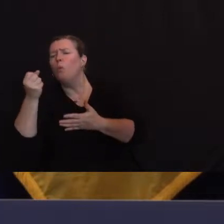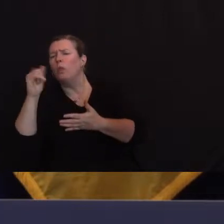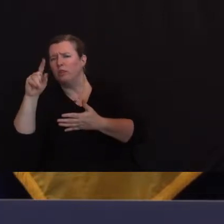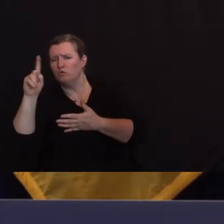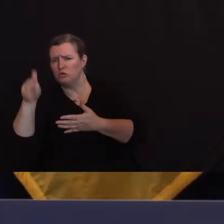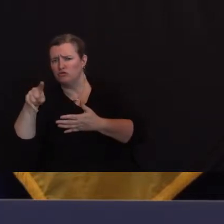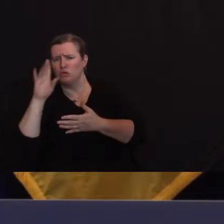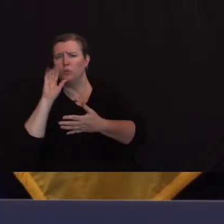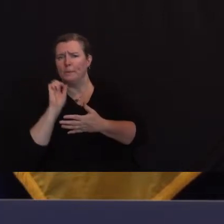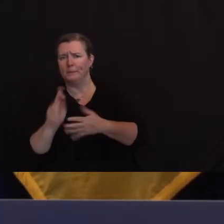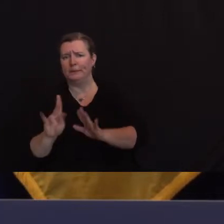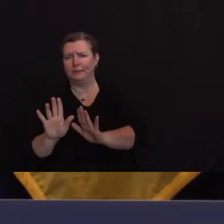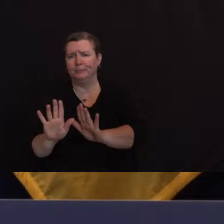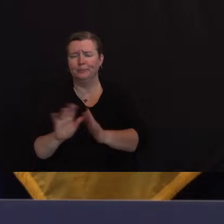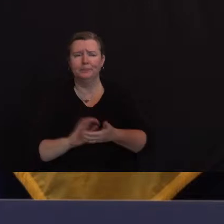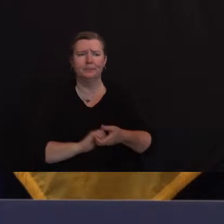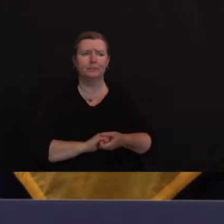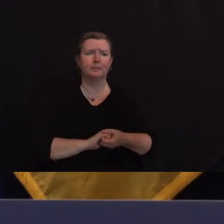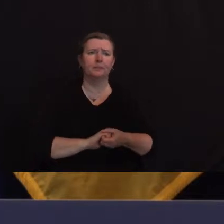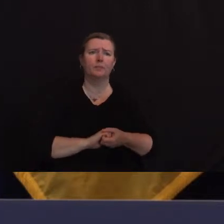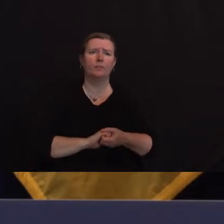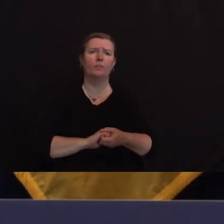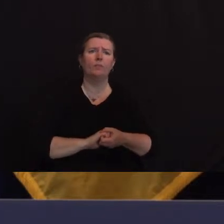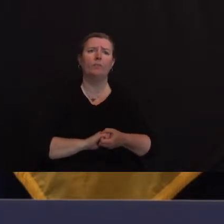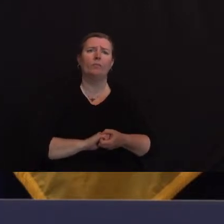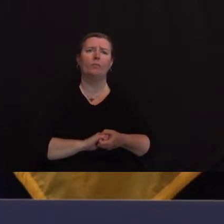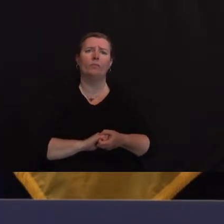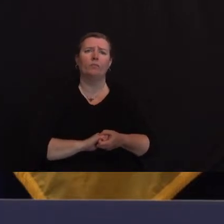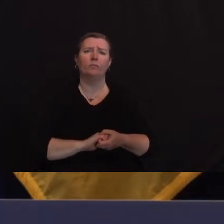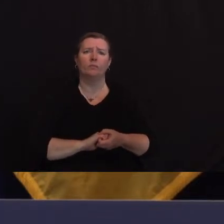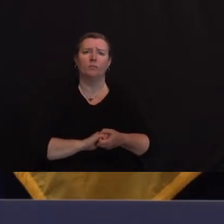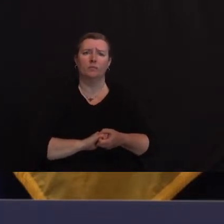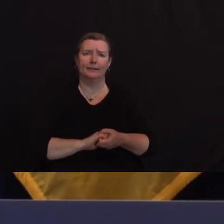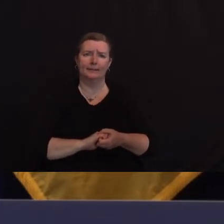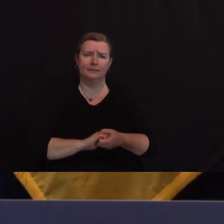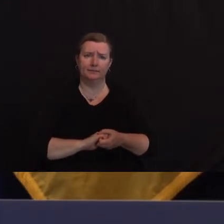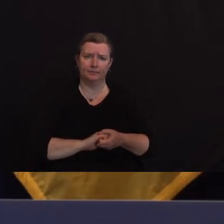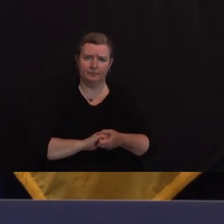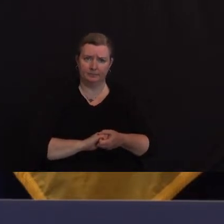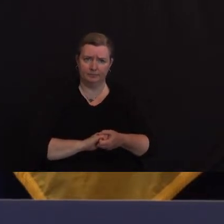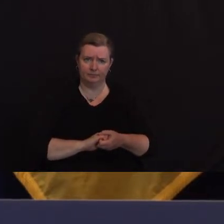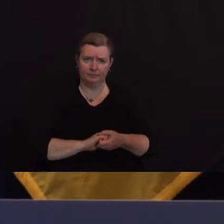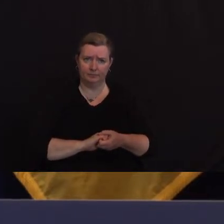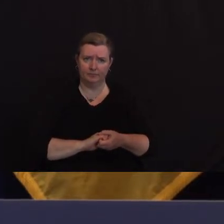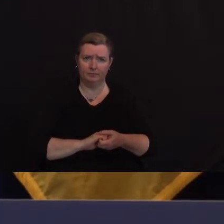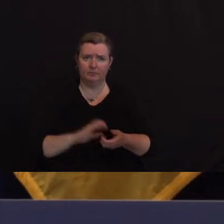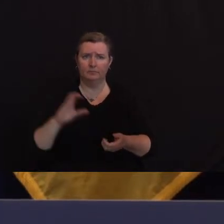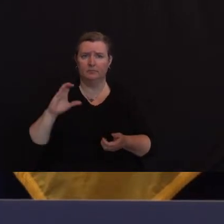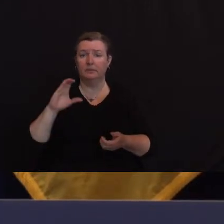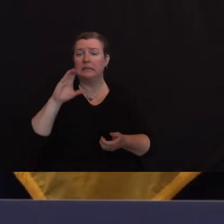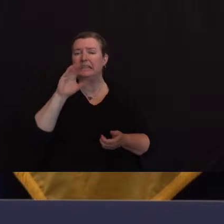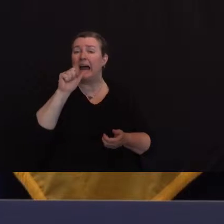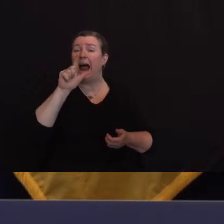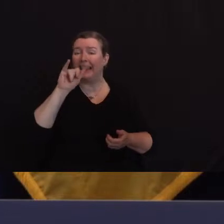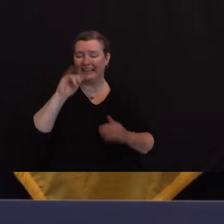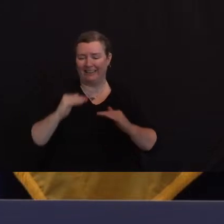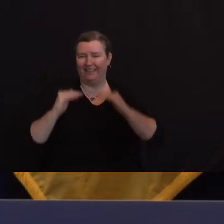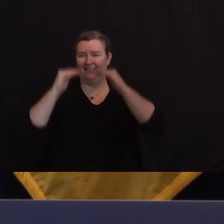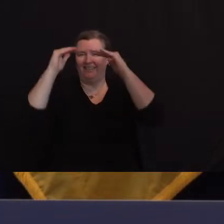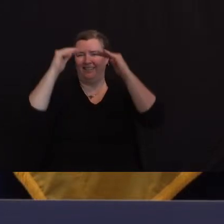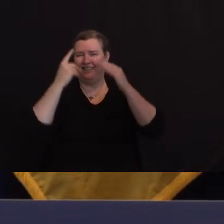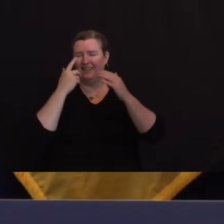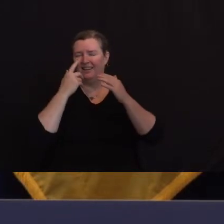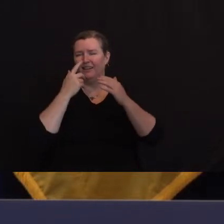As it relates, Judy, I'll take your counsel on this as well. As it relates to the Cali scores, I think we're guided by two